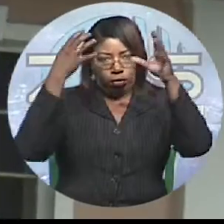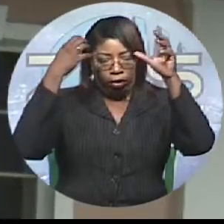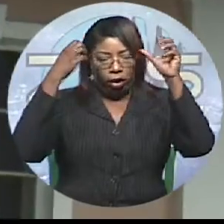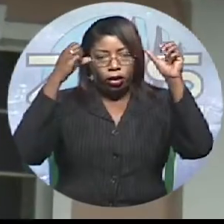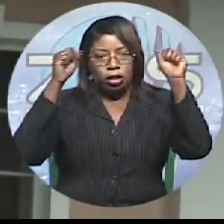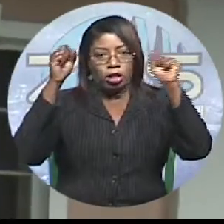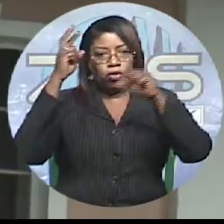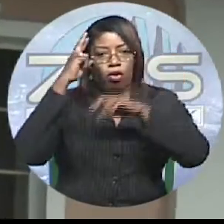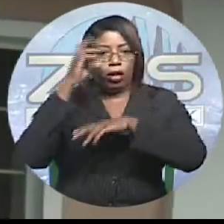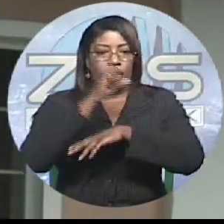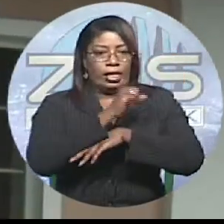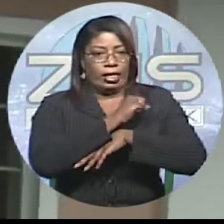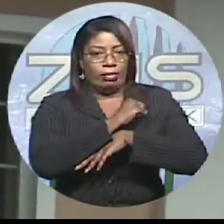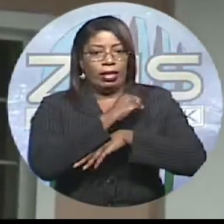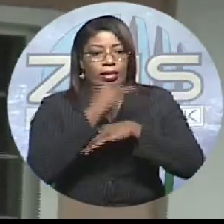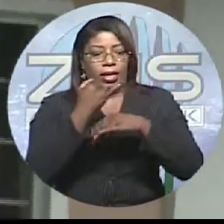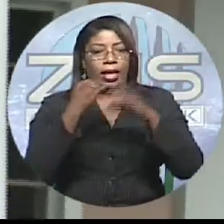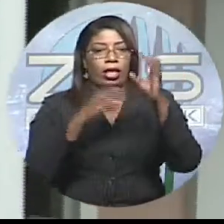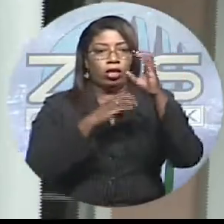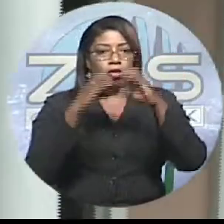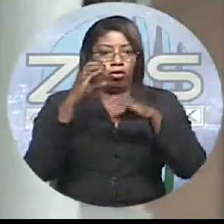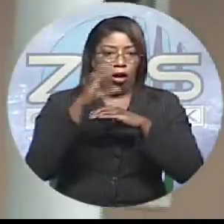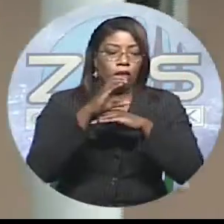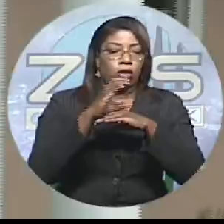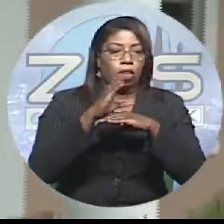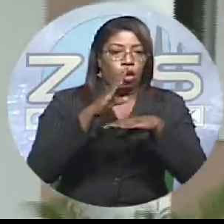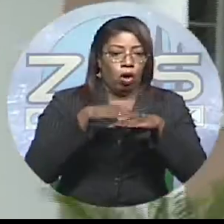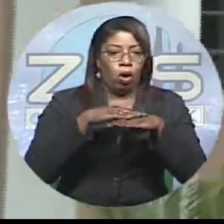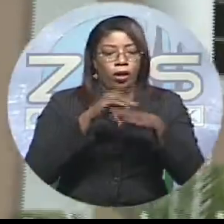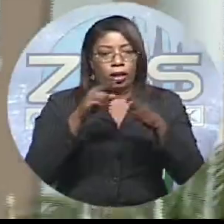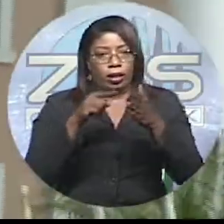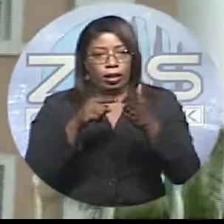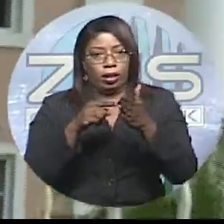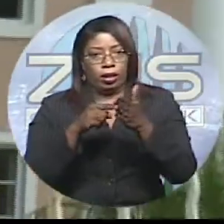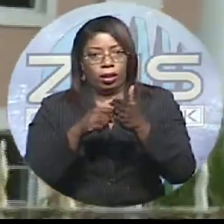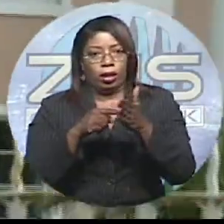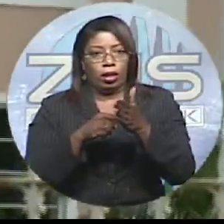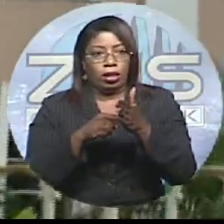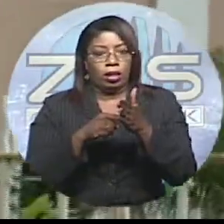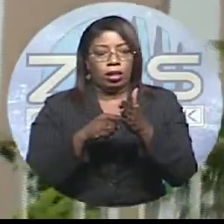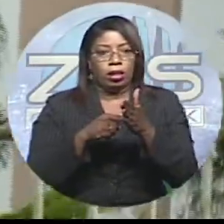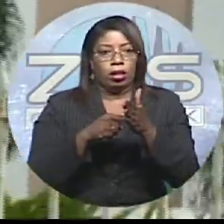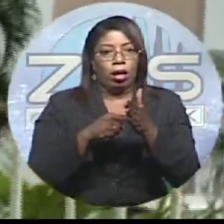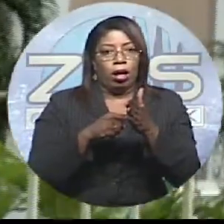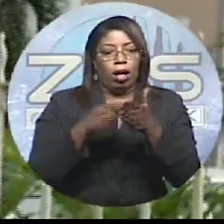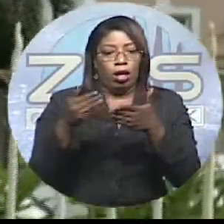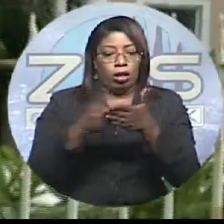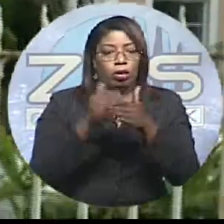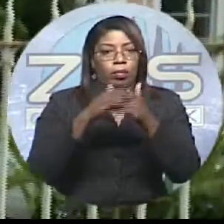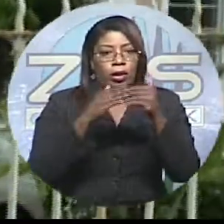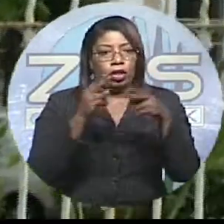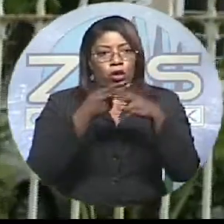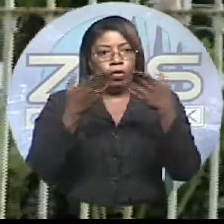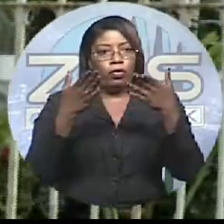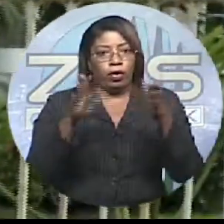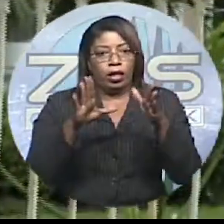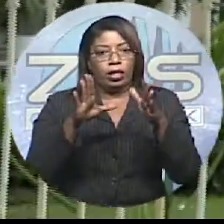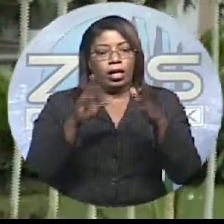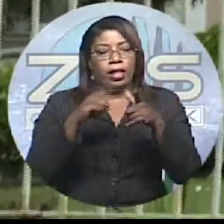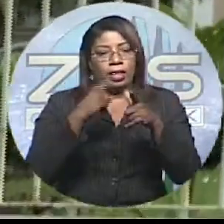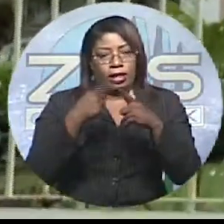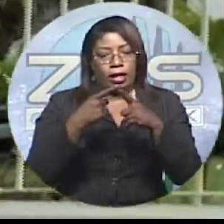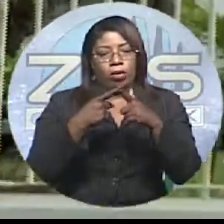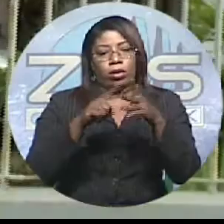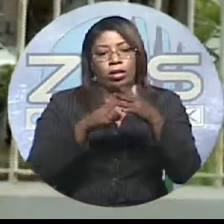that construction on the Franklin R. Wilson Graduate Studies Center is almost finished, while construction will begin soon on additional buildings on